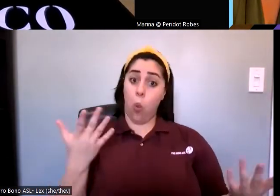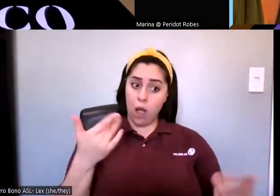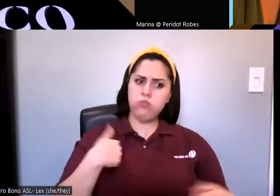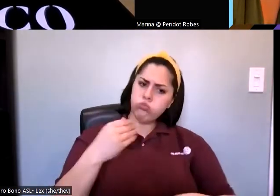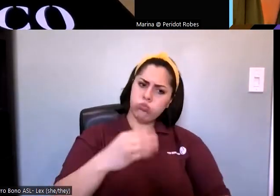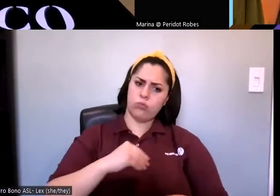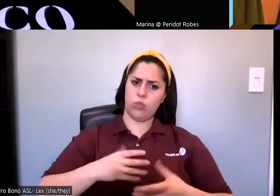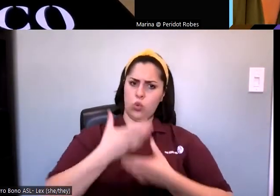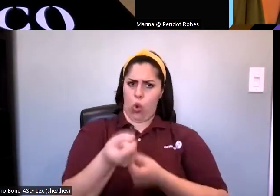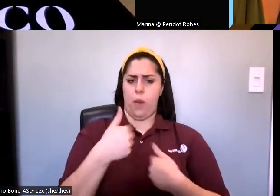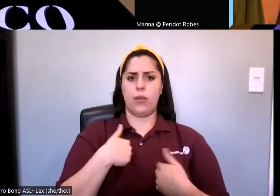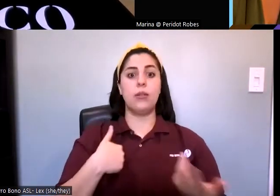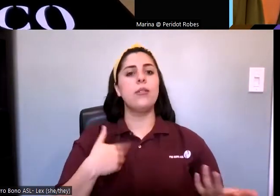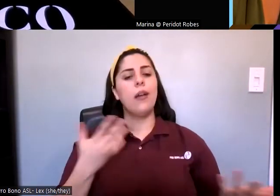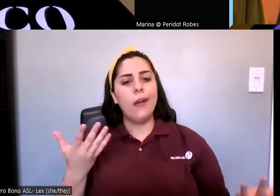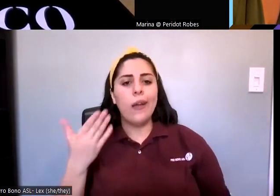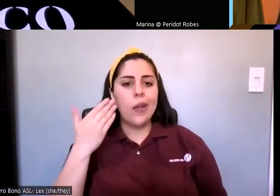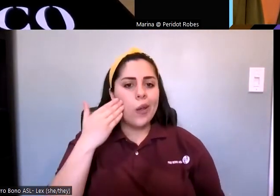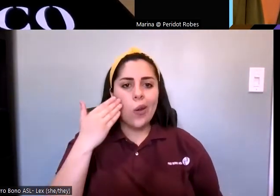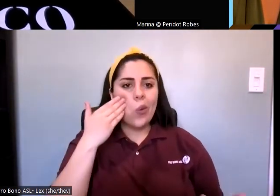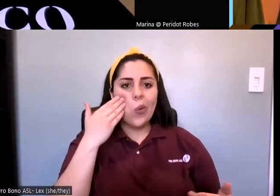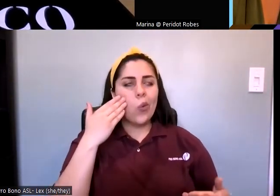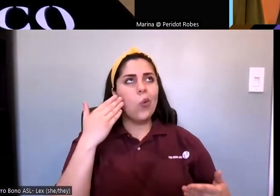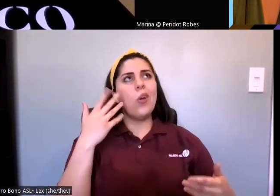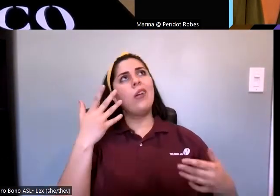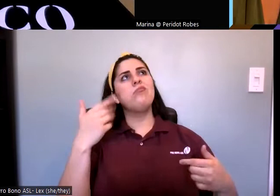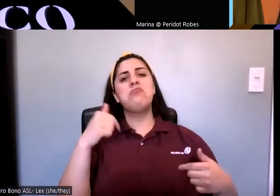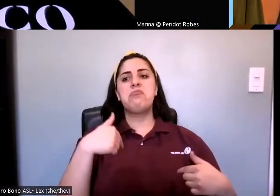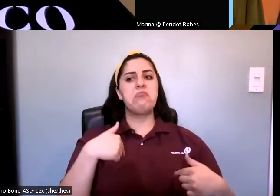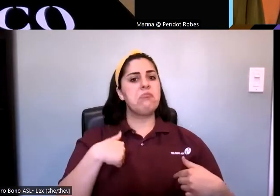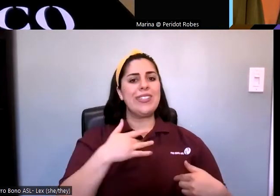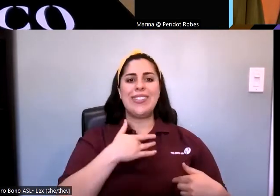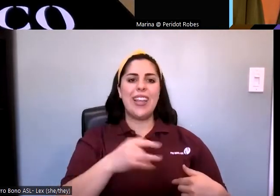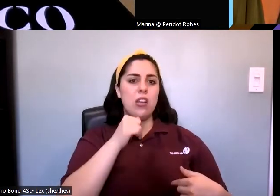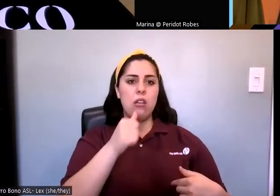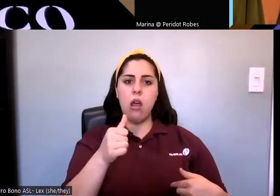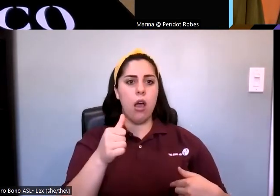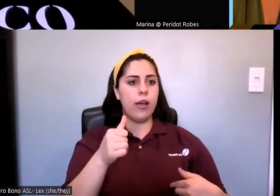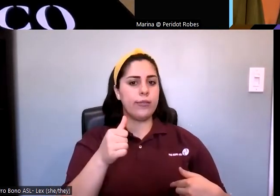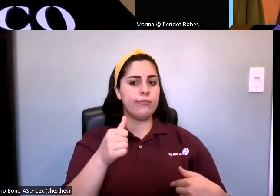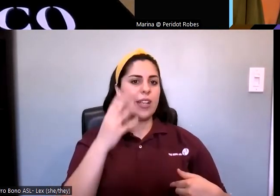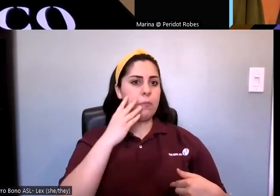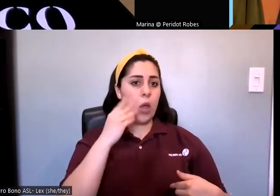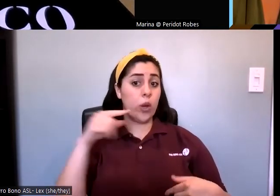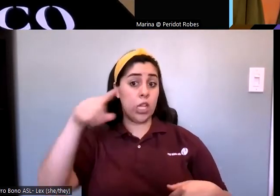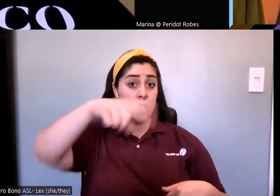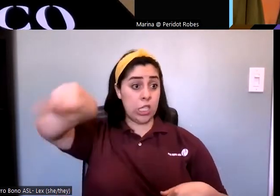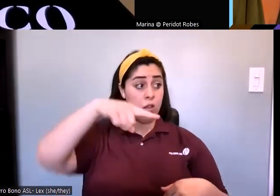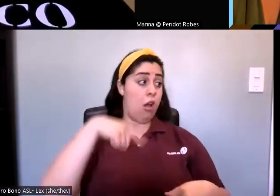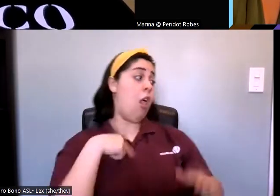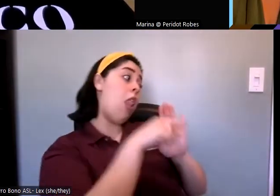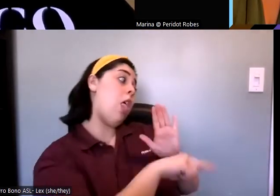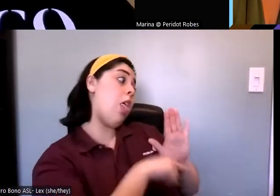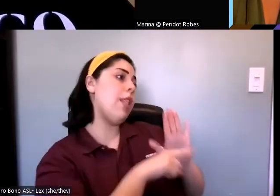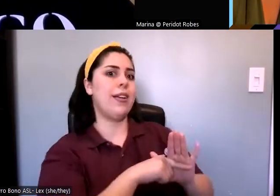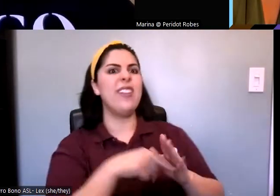like a couple people here and there, I don't get fat phobic stuff to my face because I look like I'm about to beat the shit out of somebody.